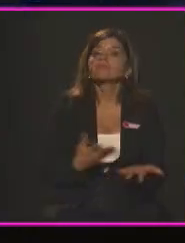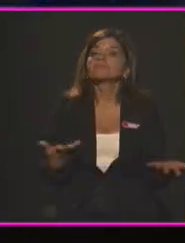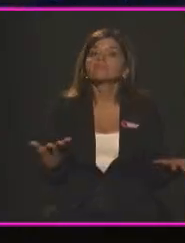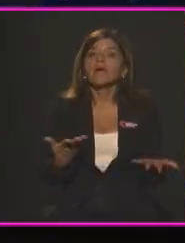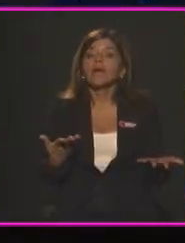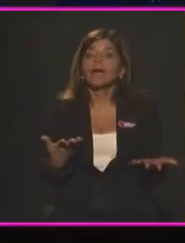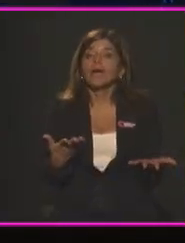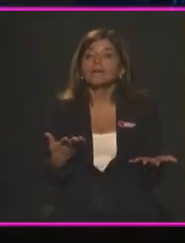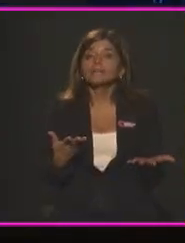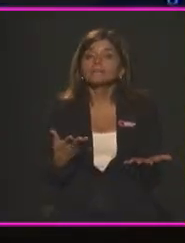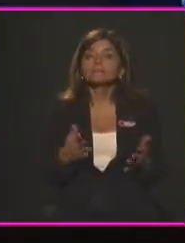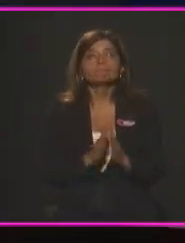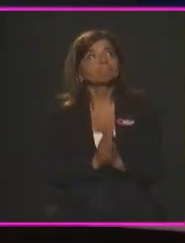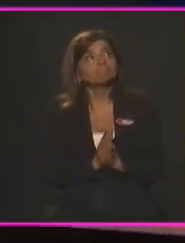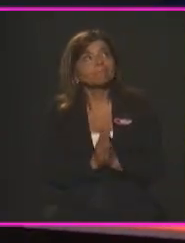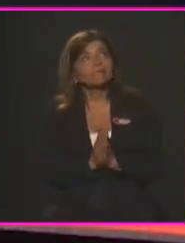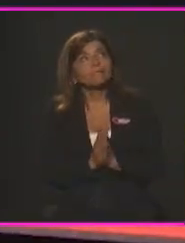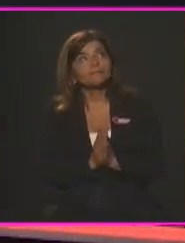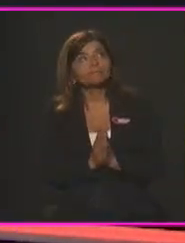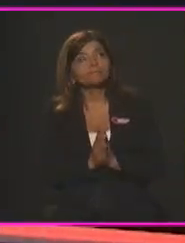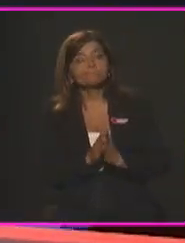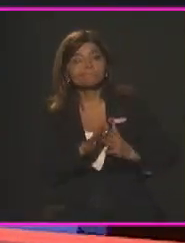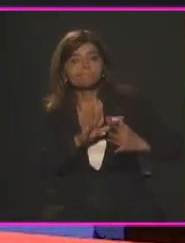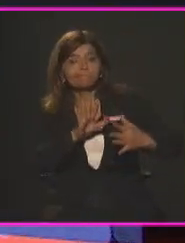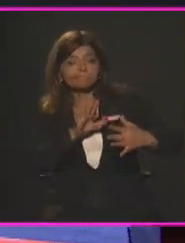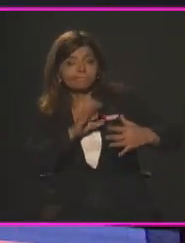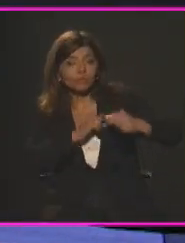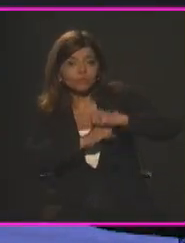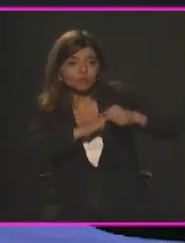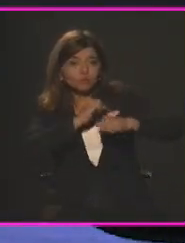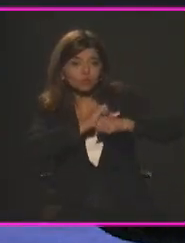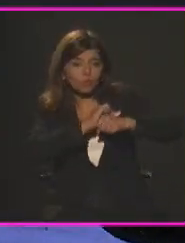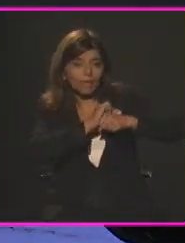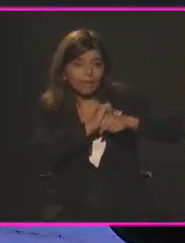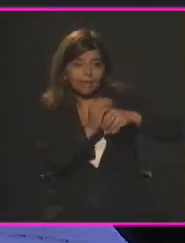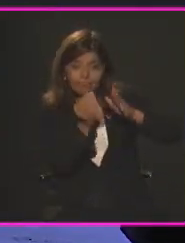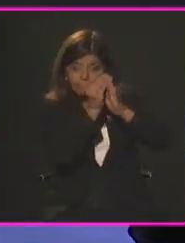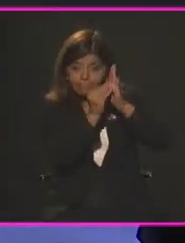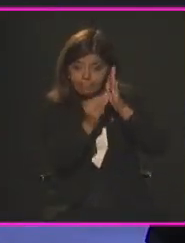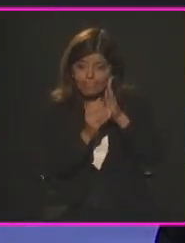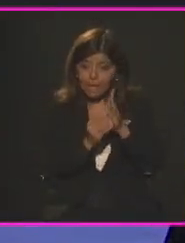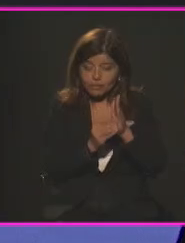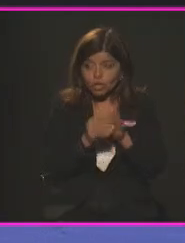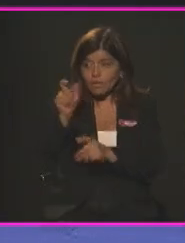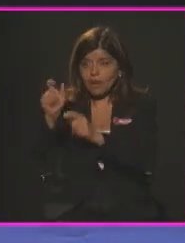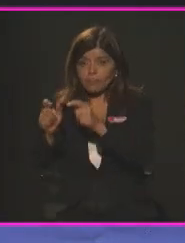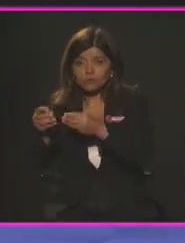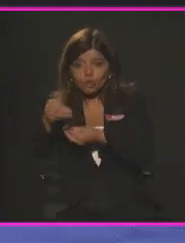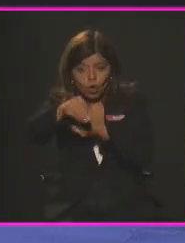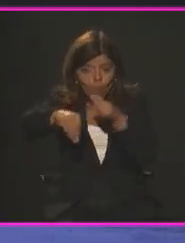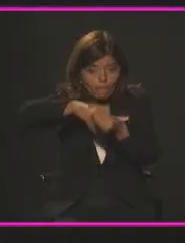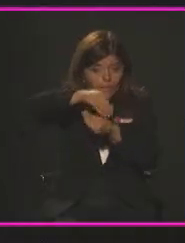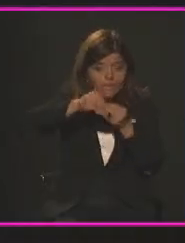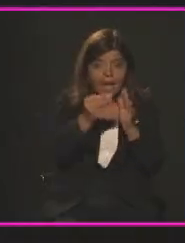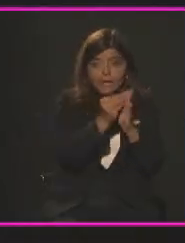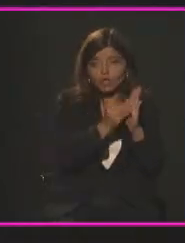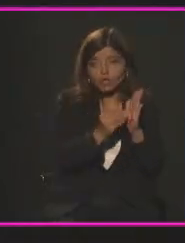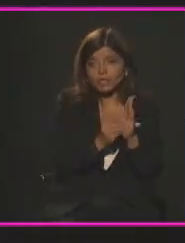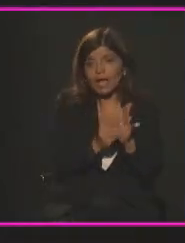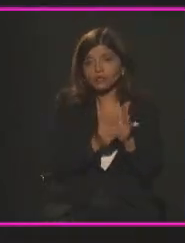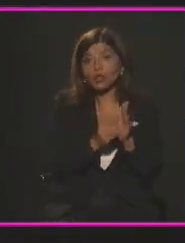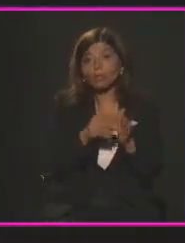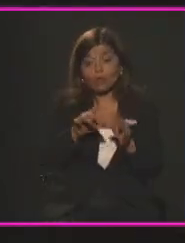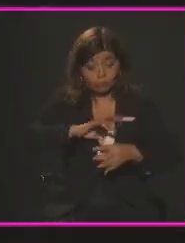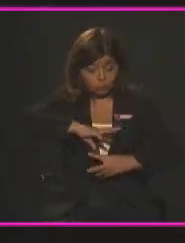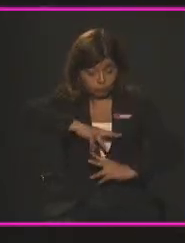And so I showed you the technical complexity of Larry's data, and what we want to do is we want to make it so that you can do it with your smartphone.